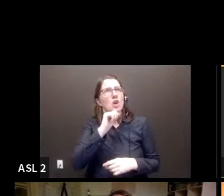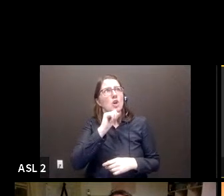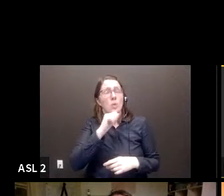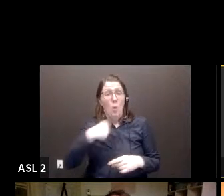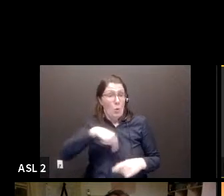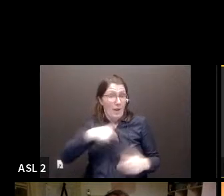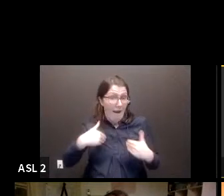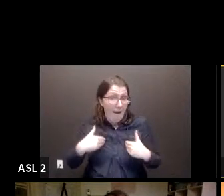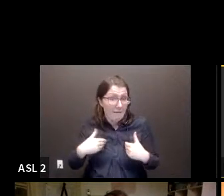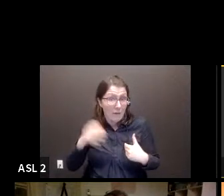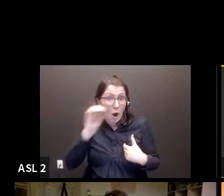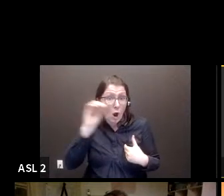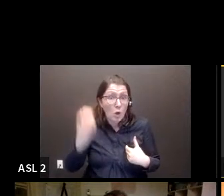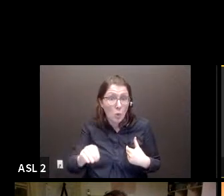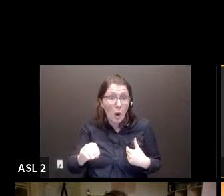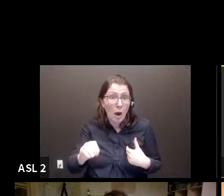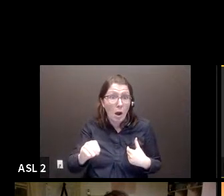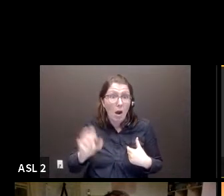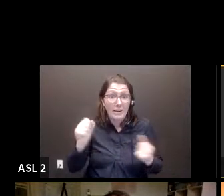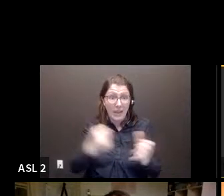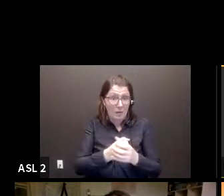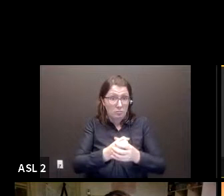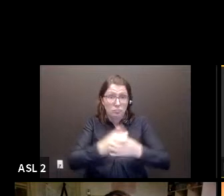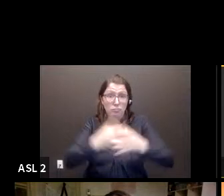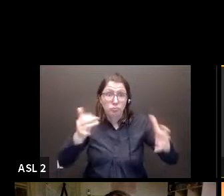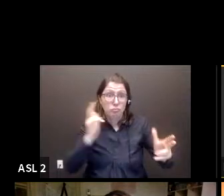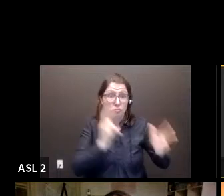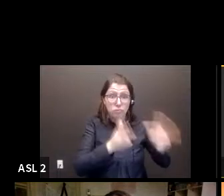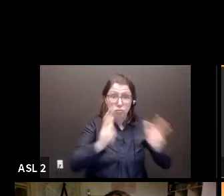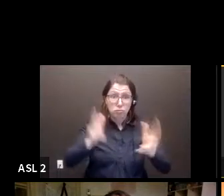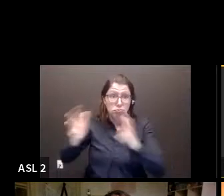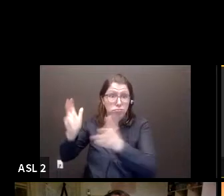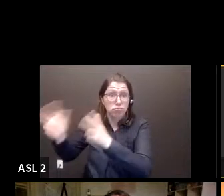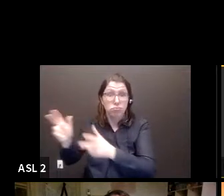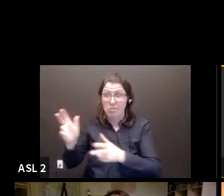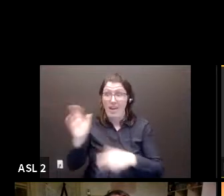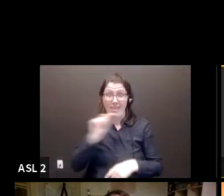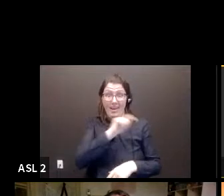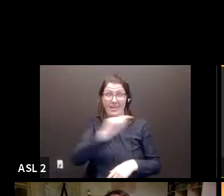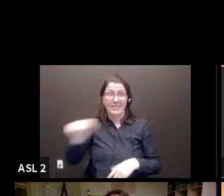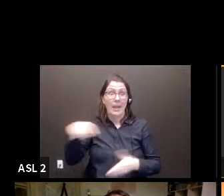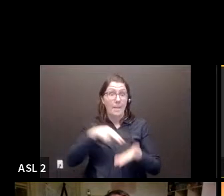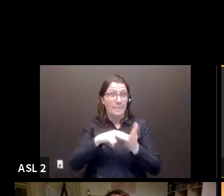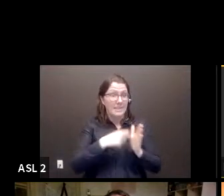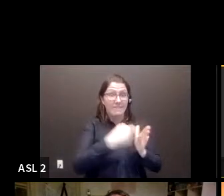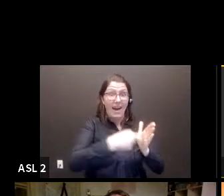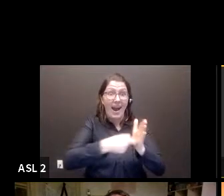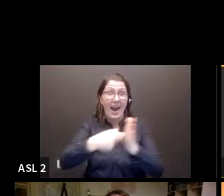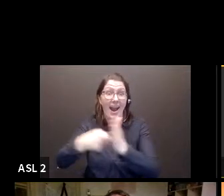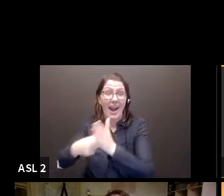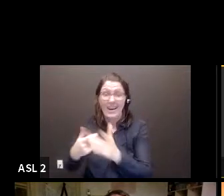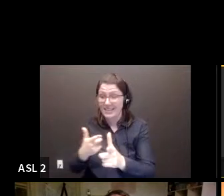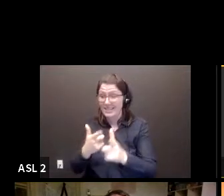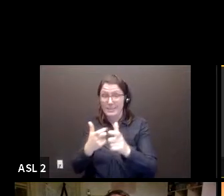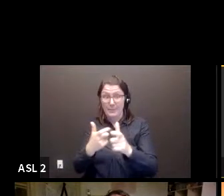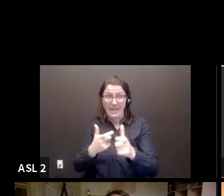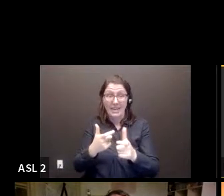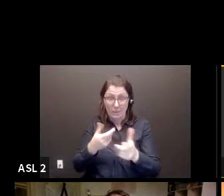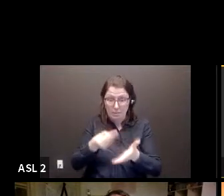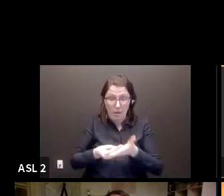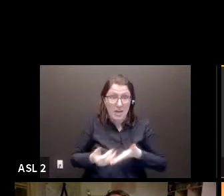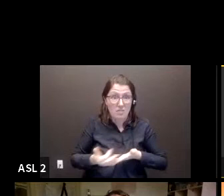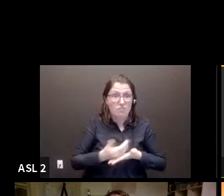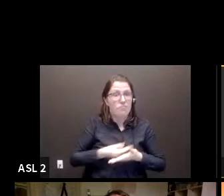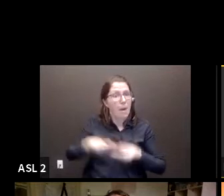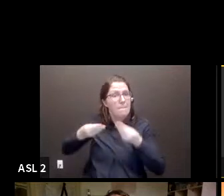ottawa and they can be scaled they produce revenue which can cover all of the costs of of the operation of them and